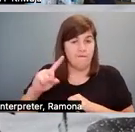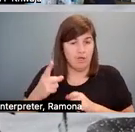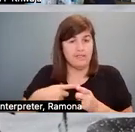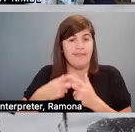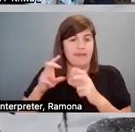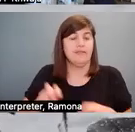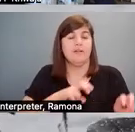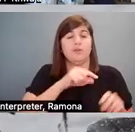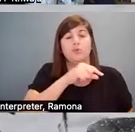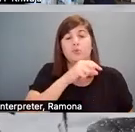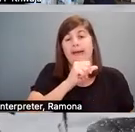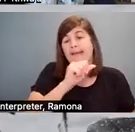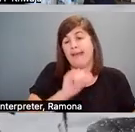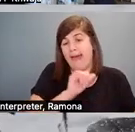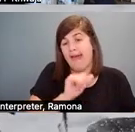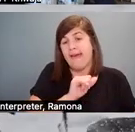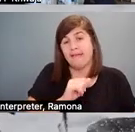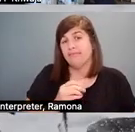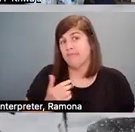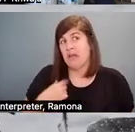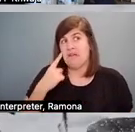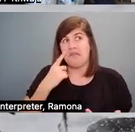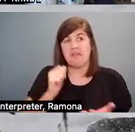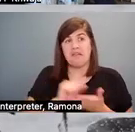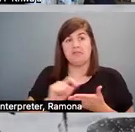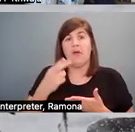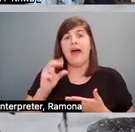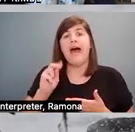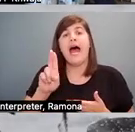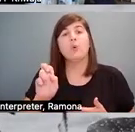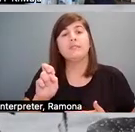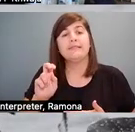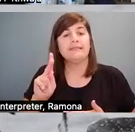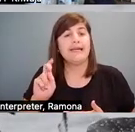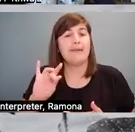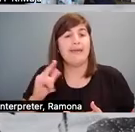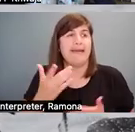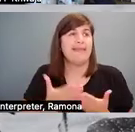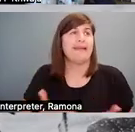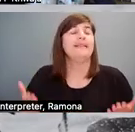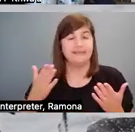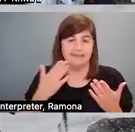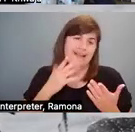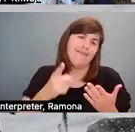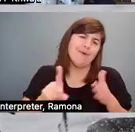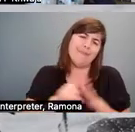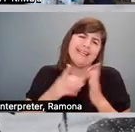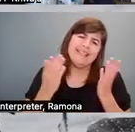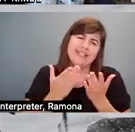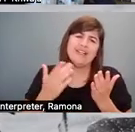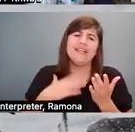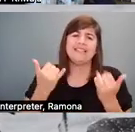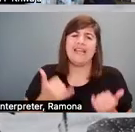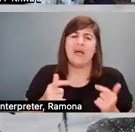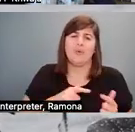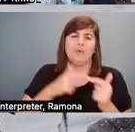Q&A. That's really all the housekeeping I have for today. So with that, thanks for being here, and I'm going to hand it over